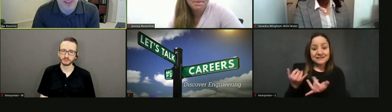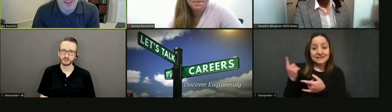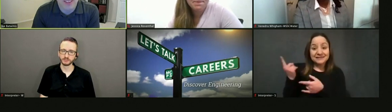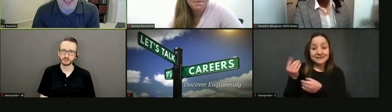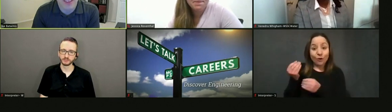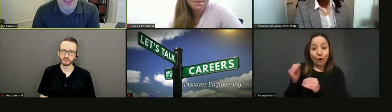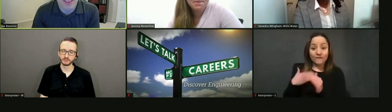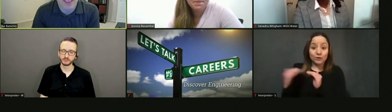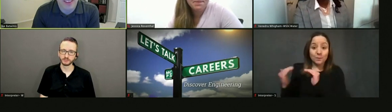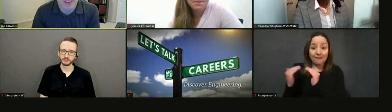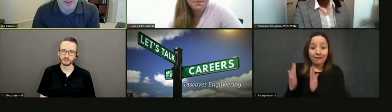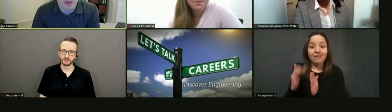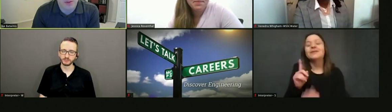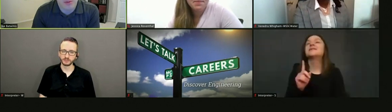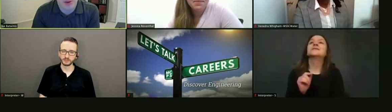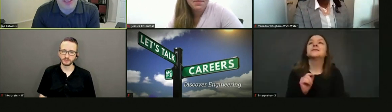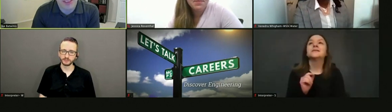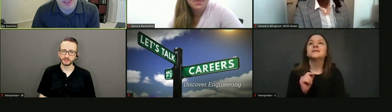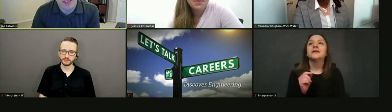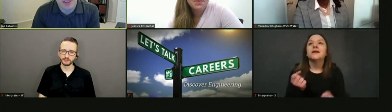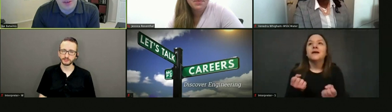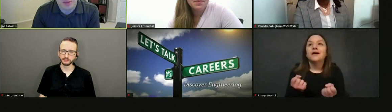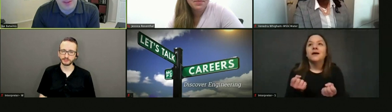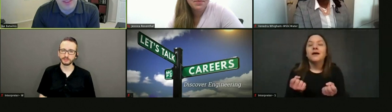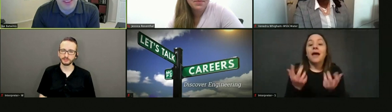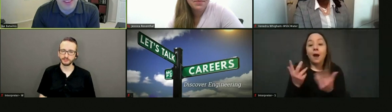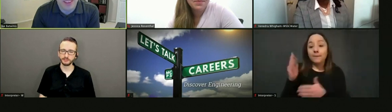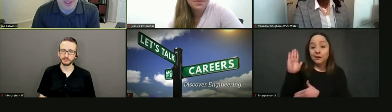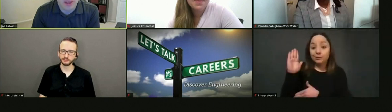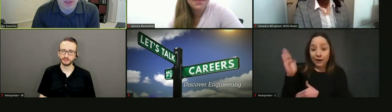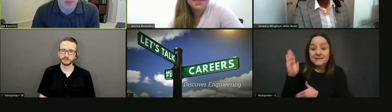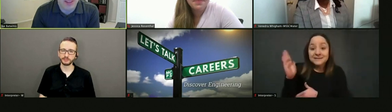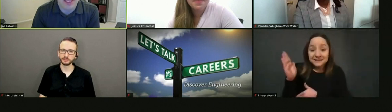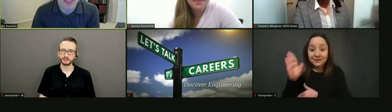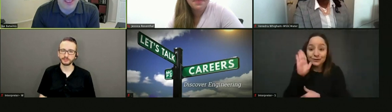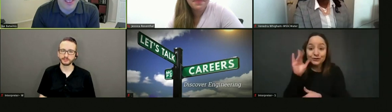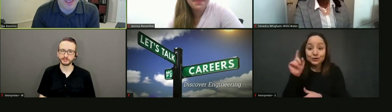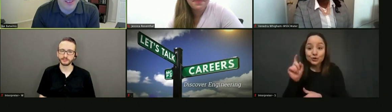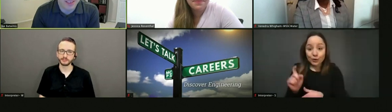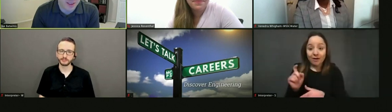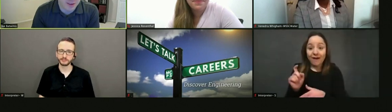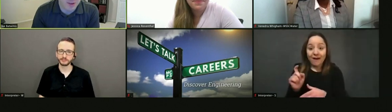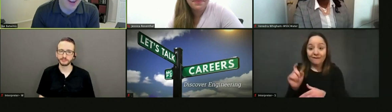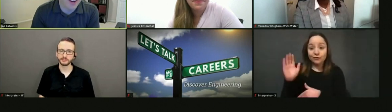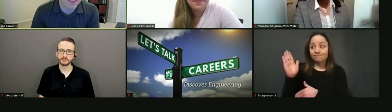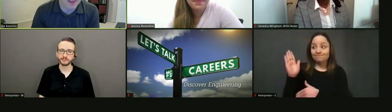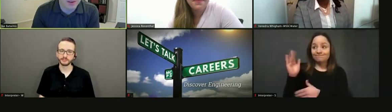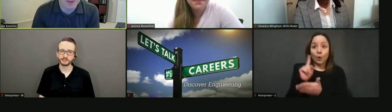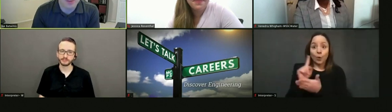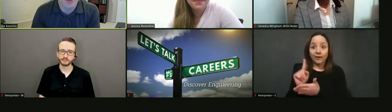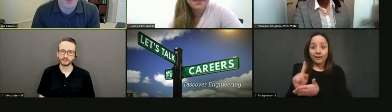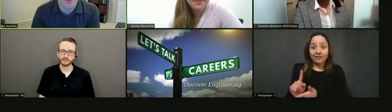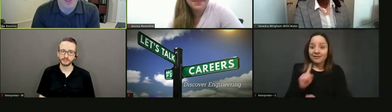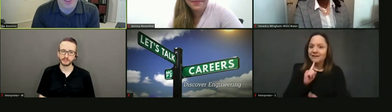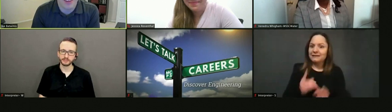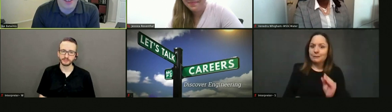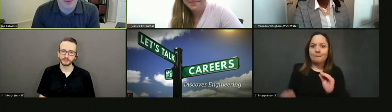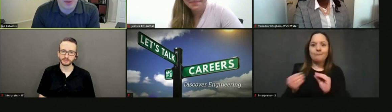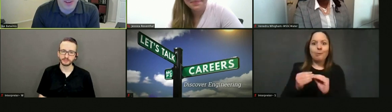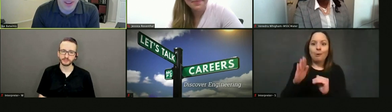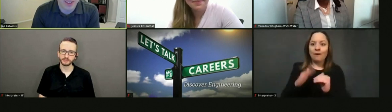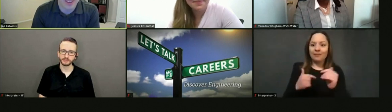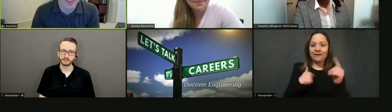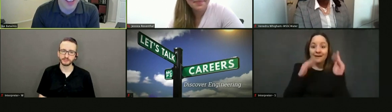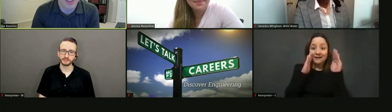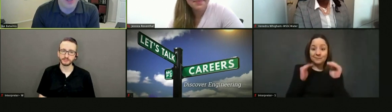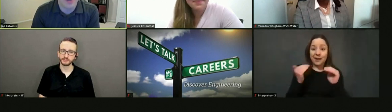my colleagues. The number of presentations that you end up giving on like a weekly basis is far higher than I would have expected in high school,